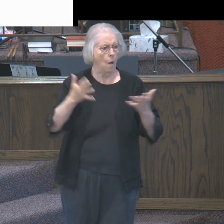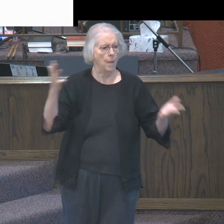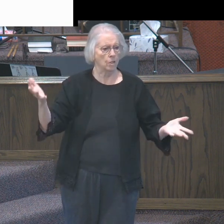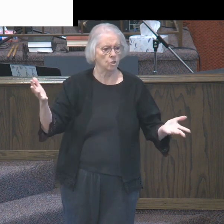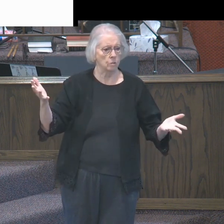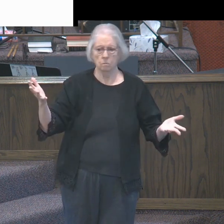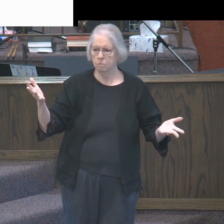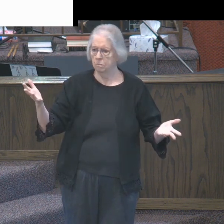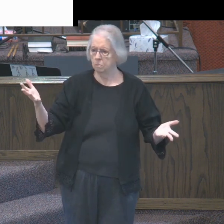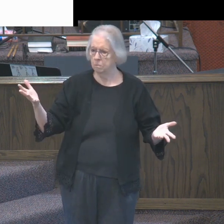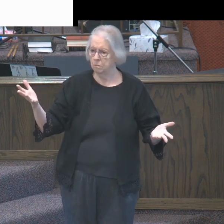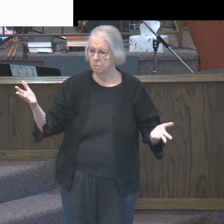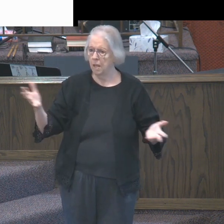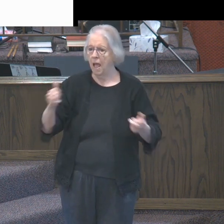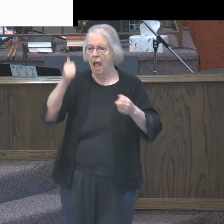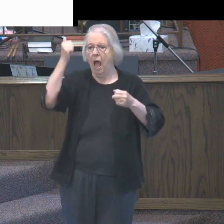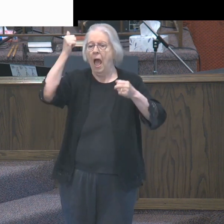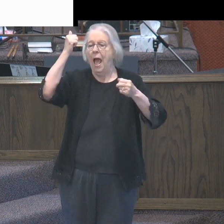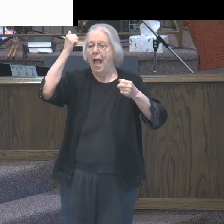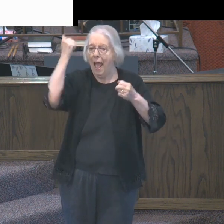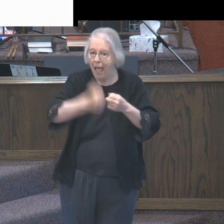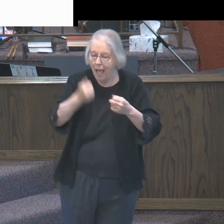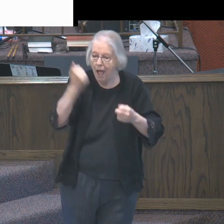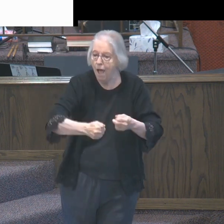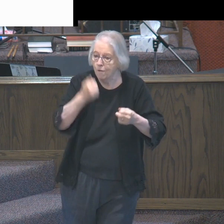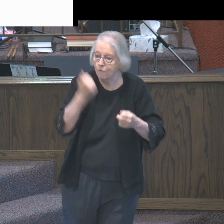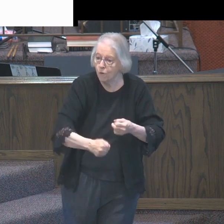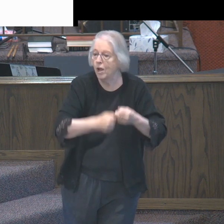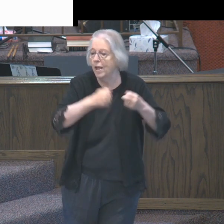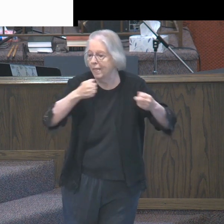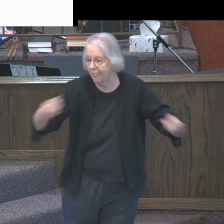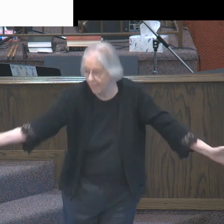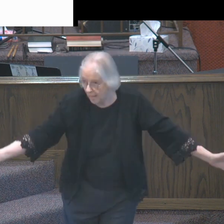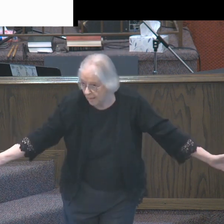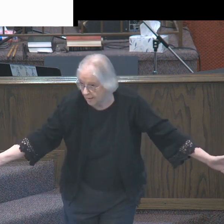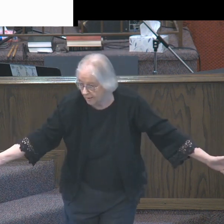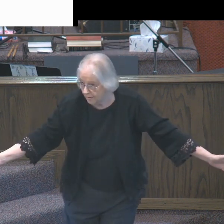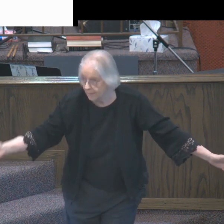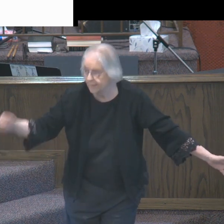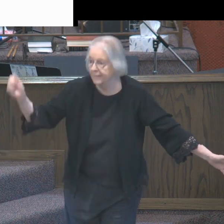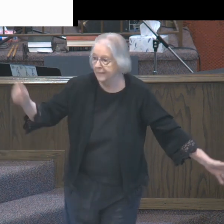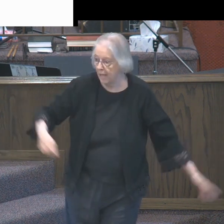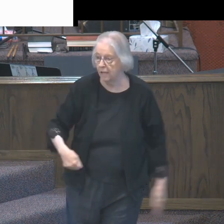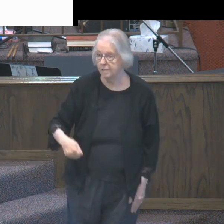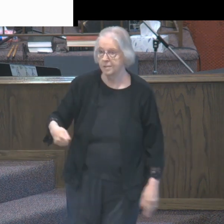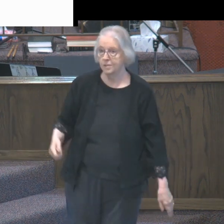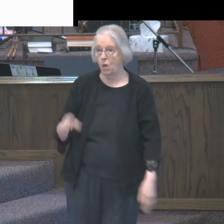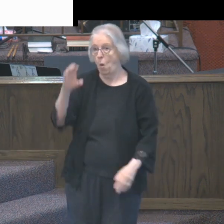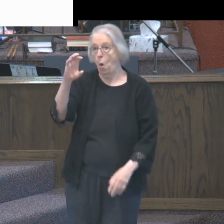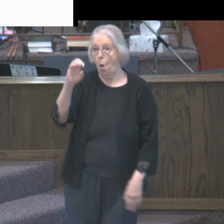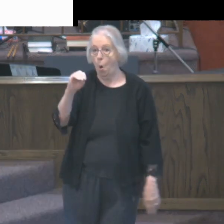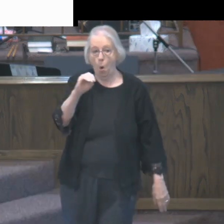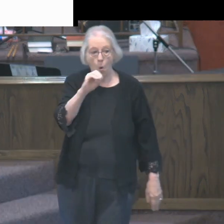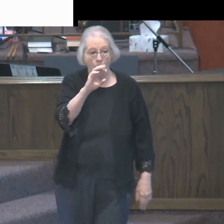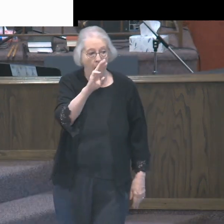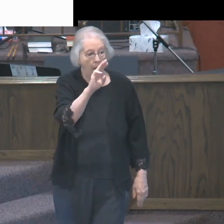That's one of the things that I want you to believe about God, that he desires to hear from you more